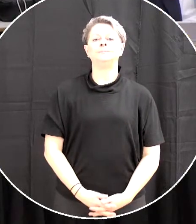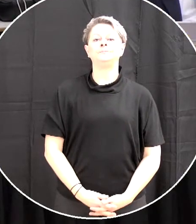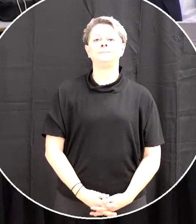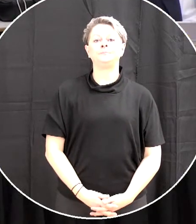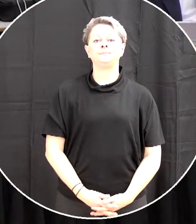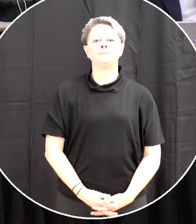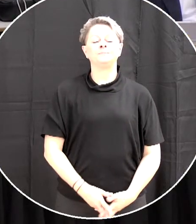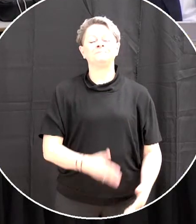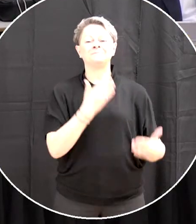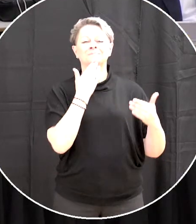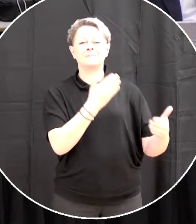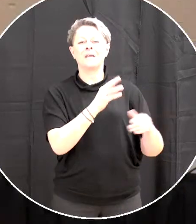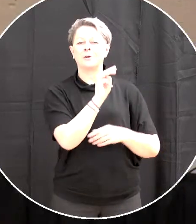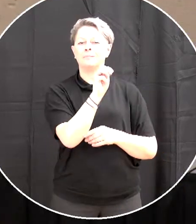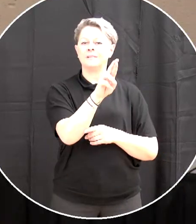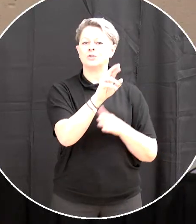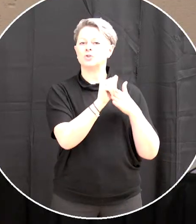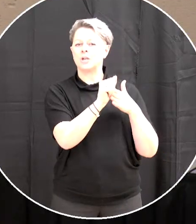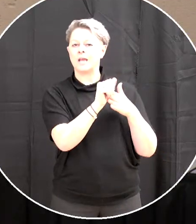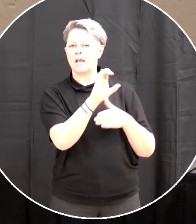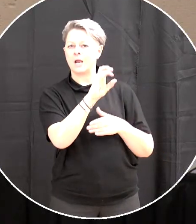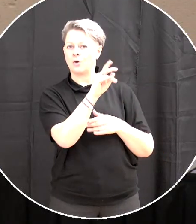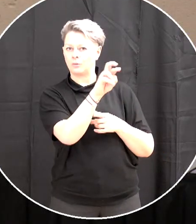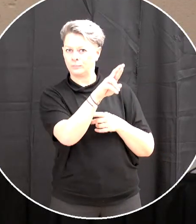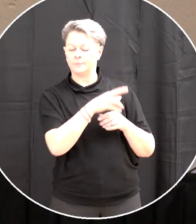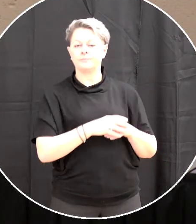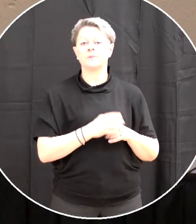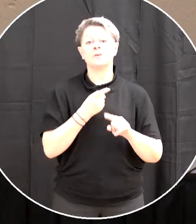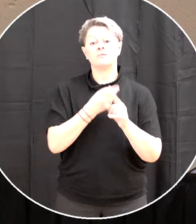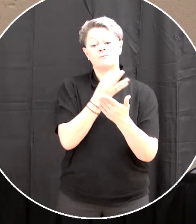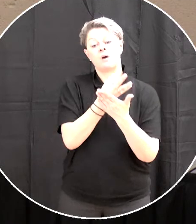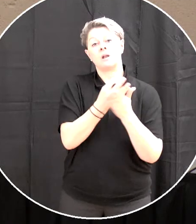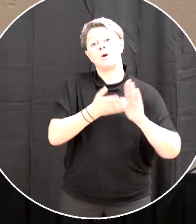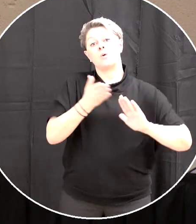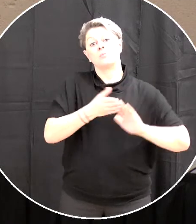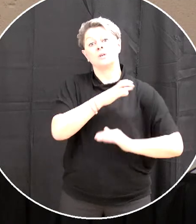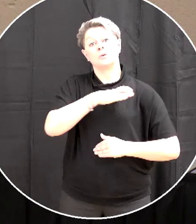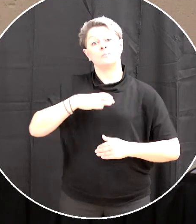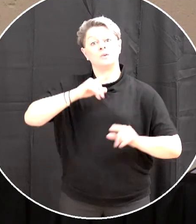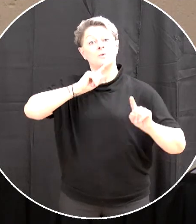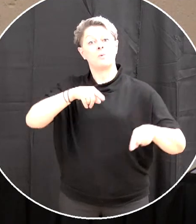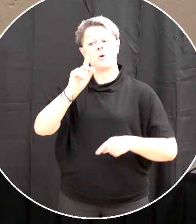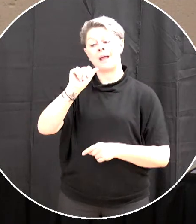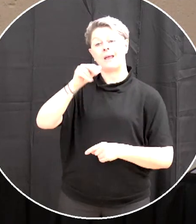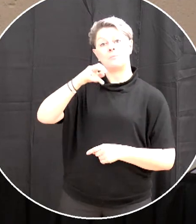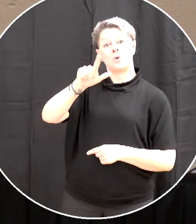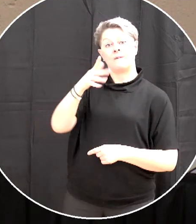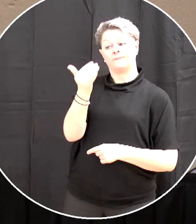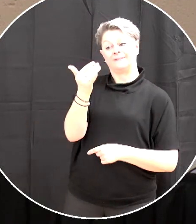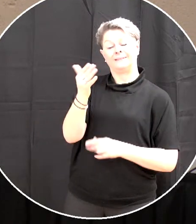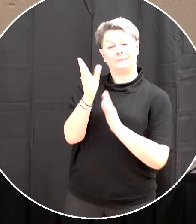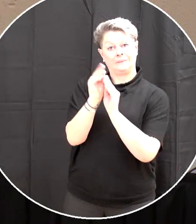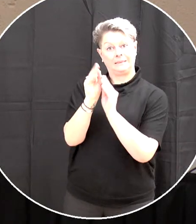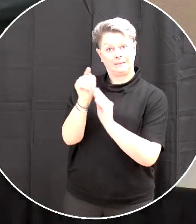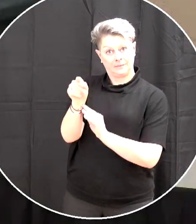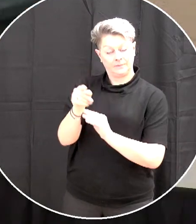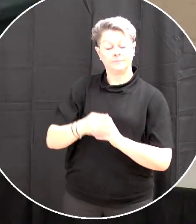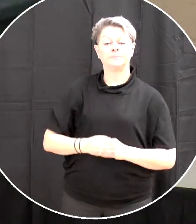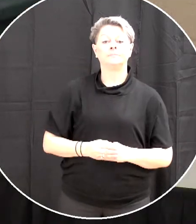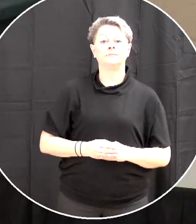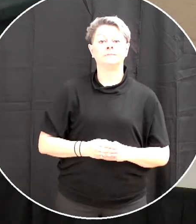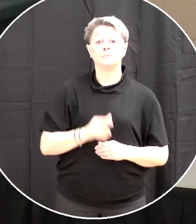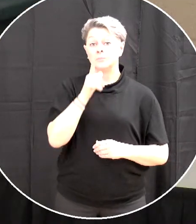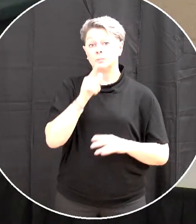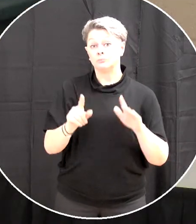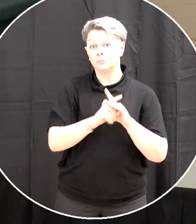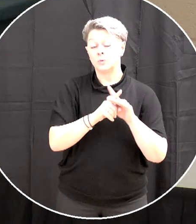you, Mr. Chair. This is from the Finance and Operations Committee report from the April 15th meeting. In attendance